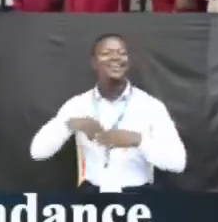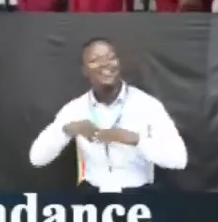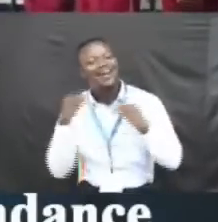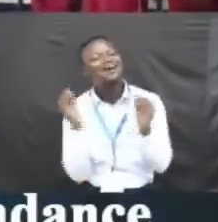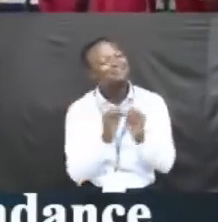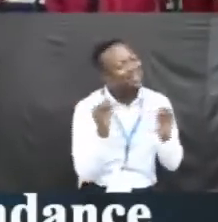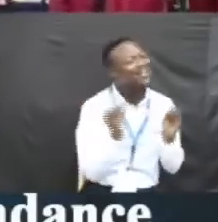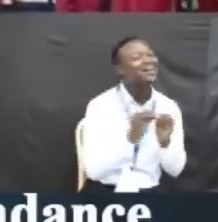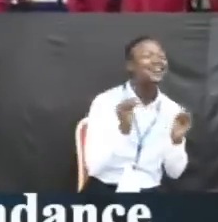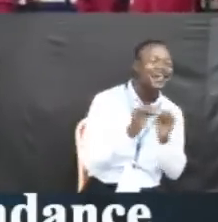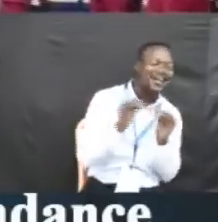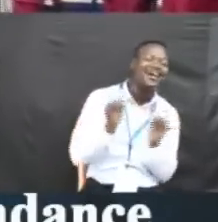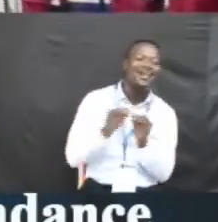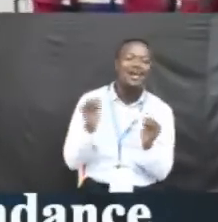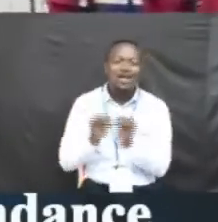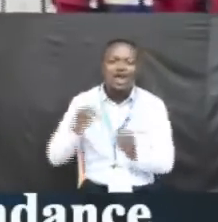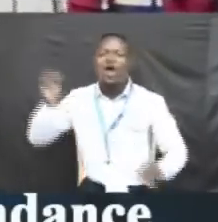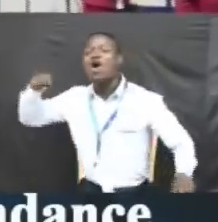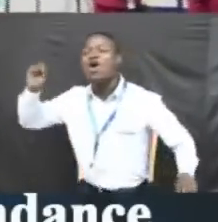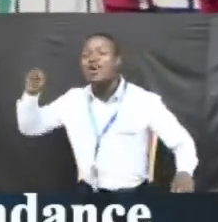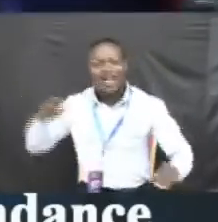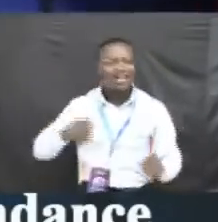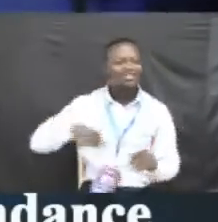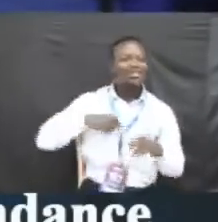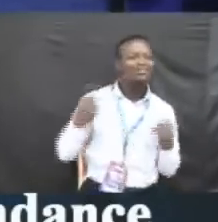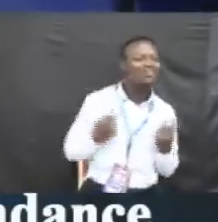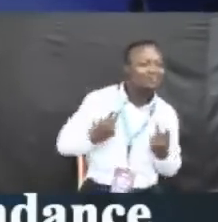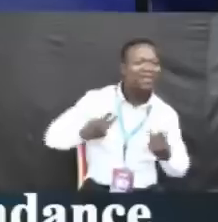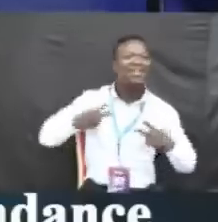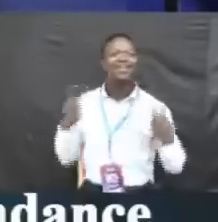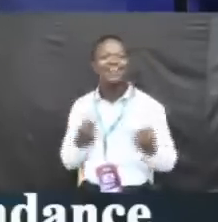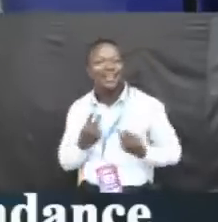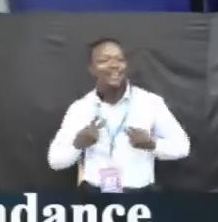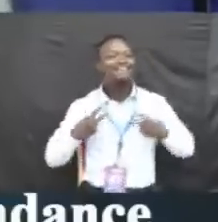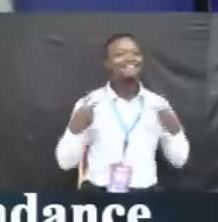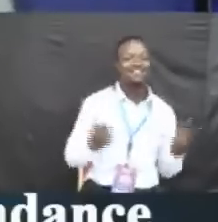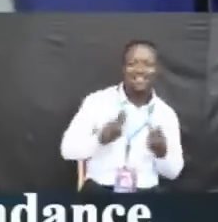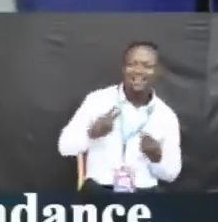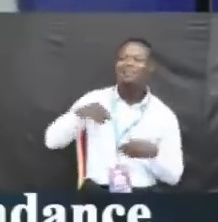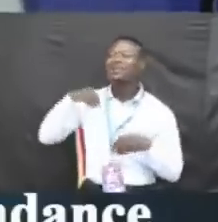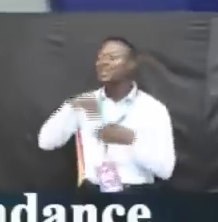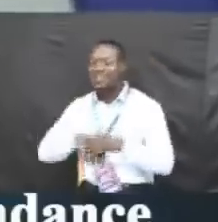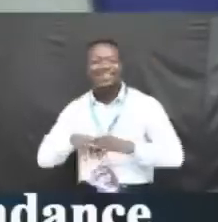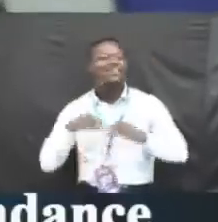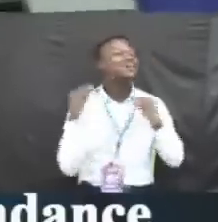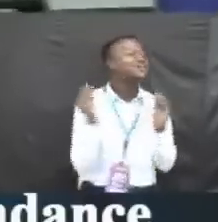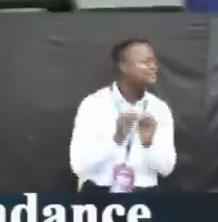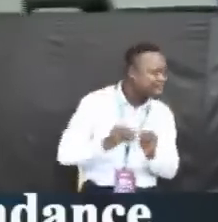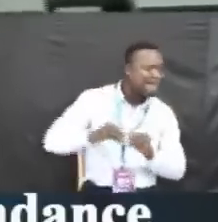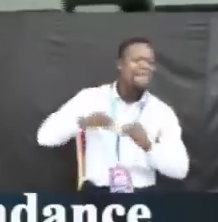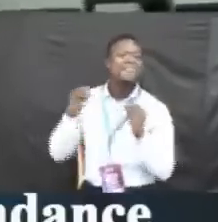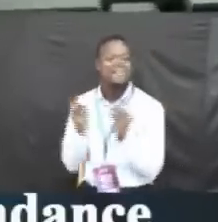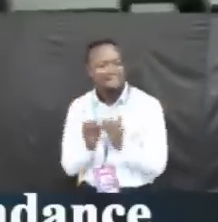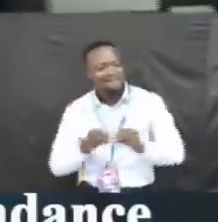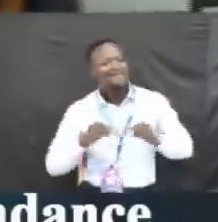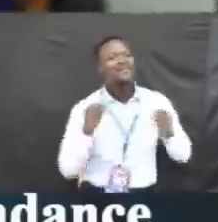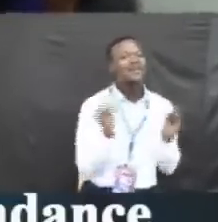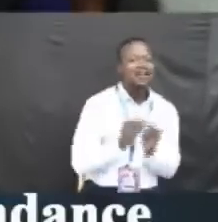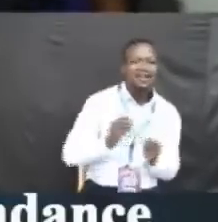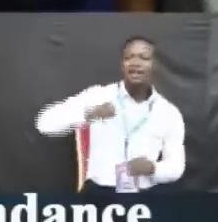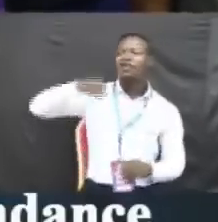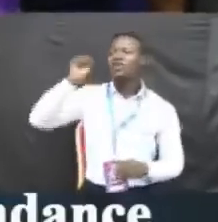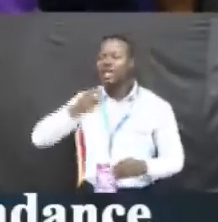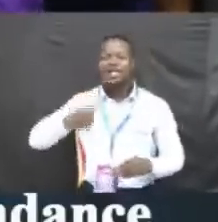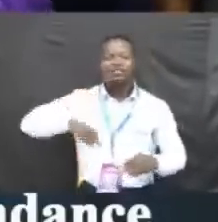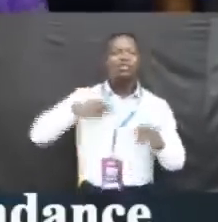drip. Oh yeah, we prepare. And we dripping in your goodness, Lord. Dripping in your power,